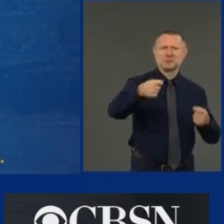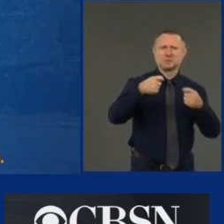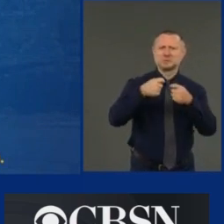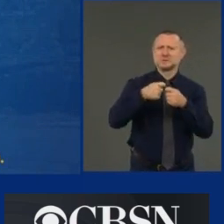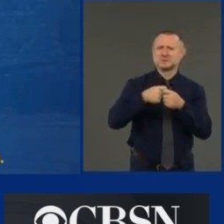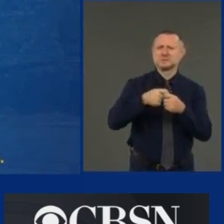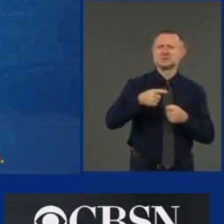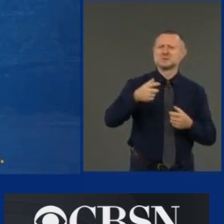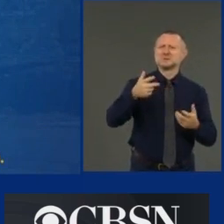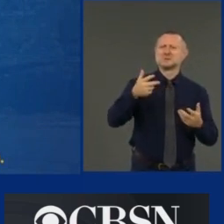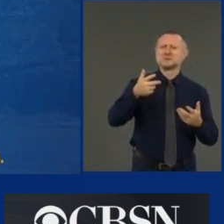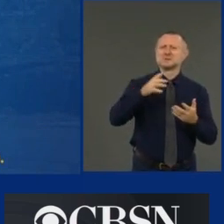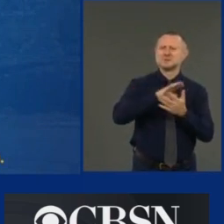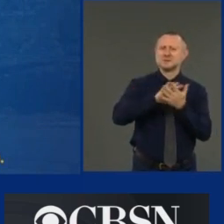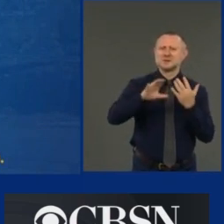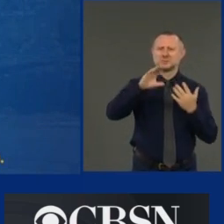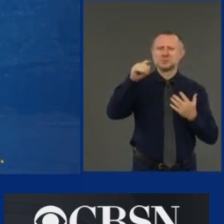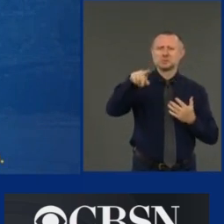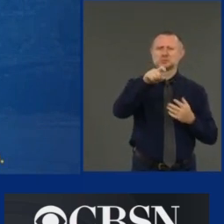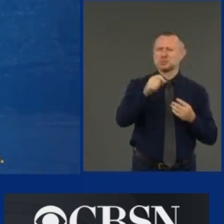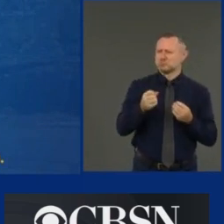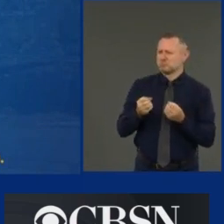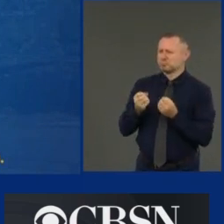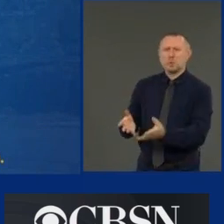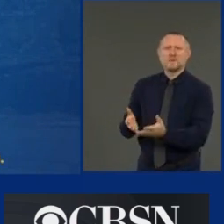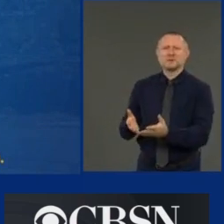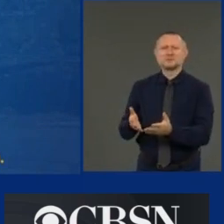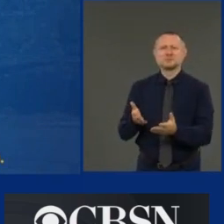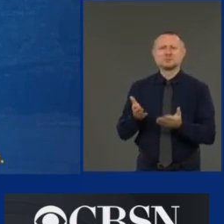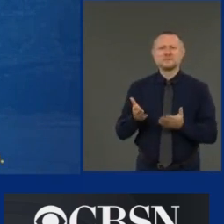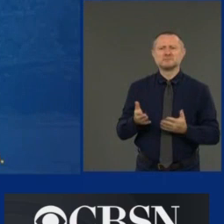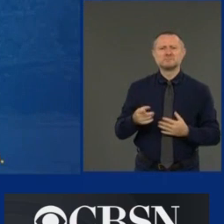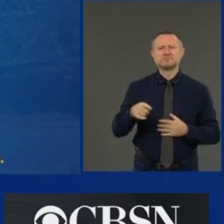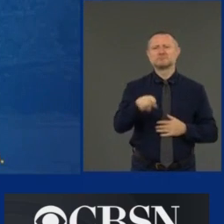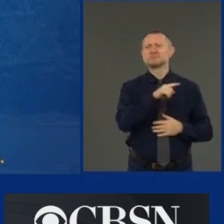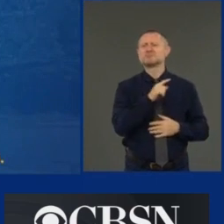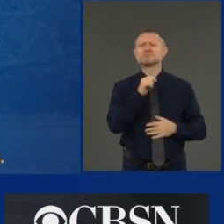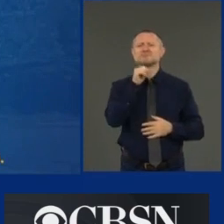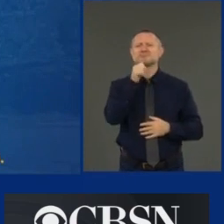to provide a service. They're not doing us a favor.